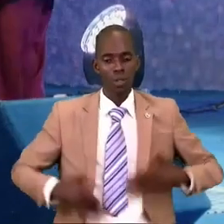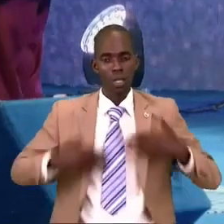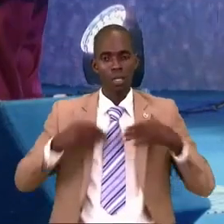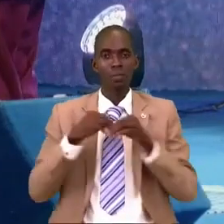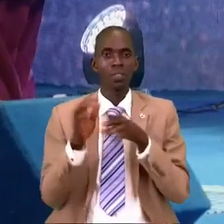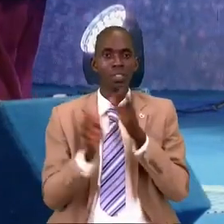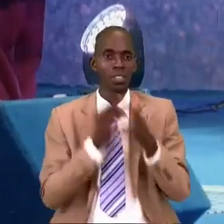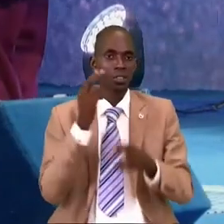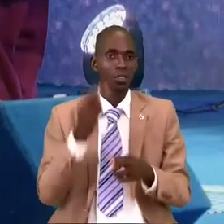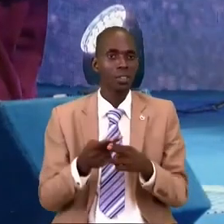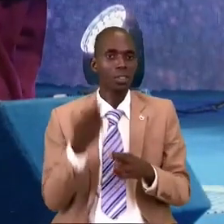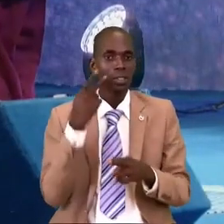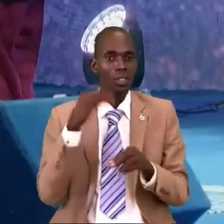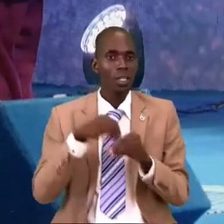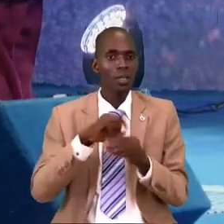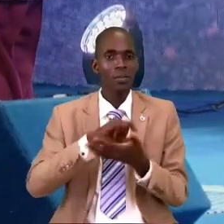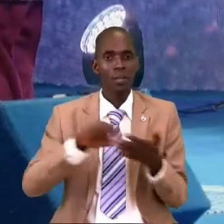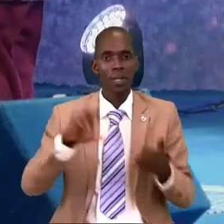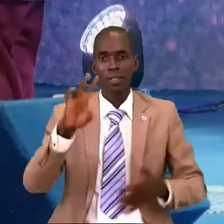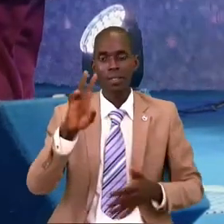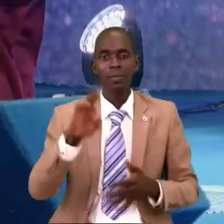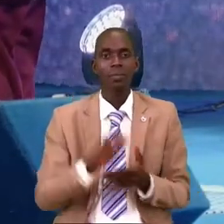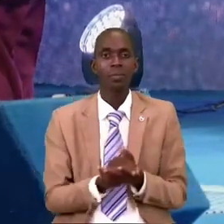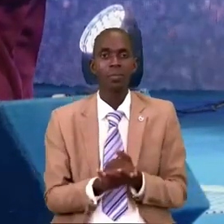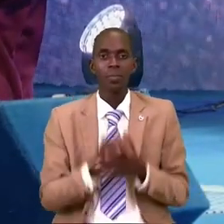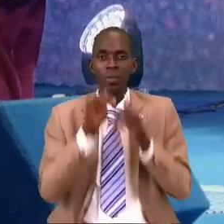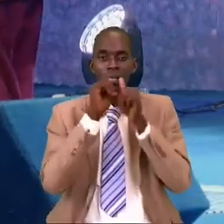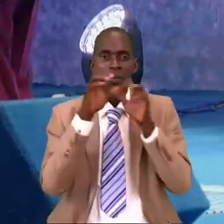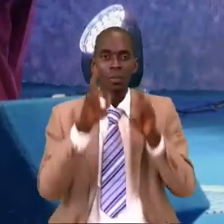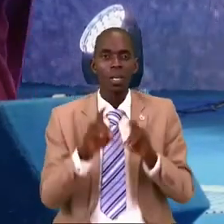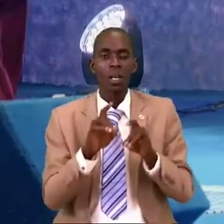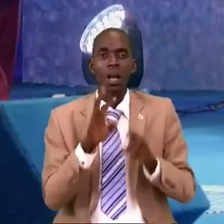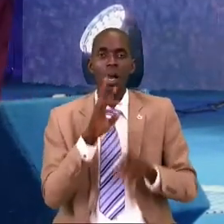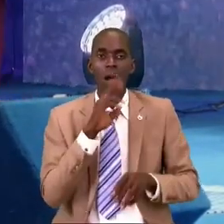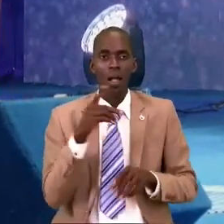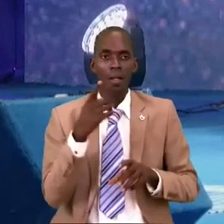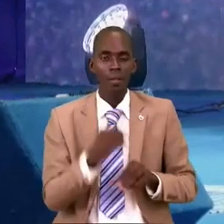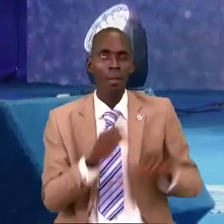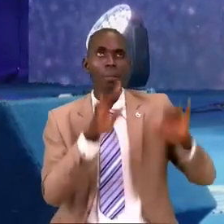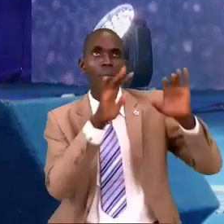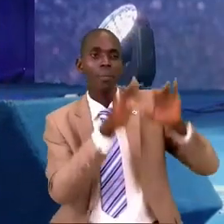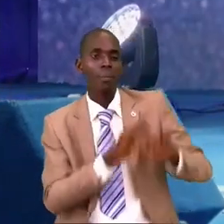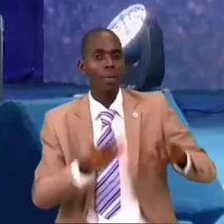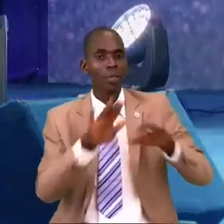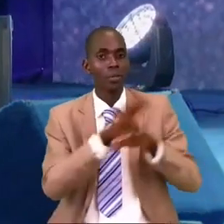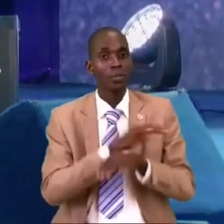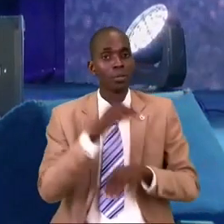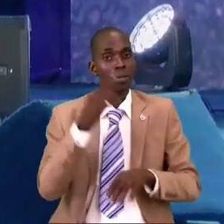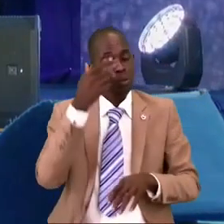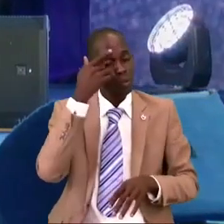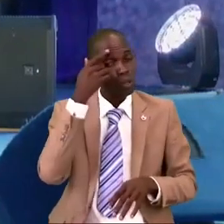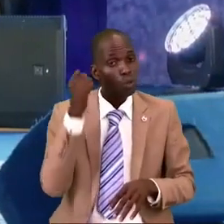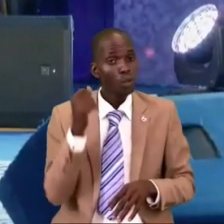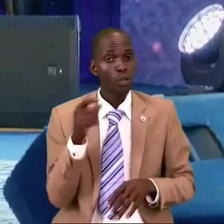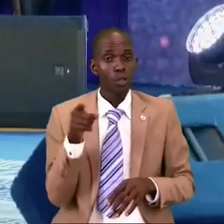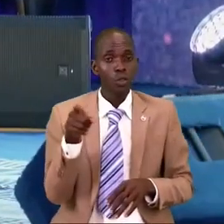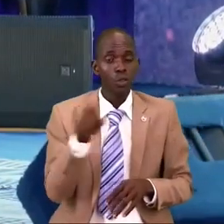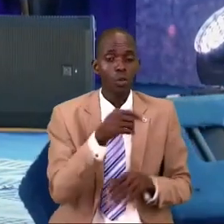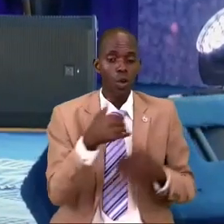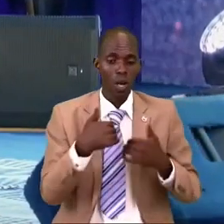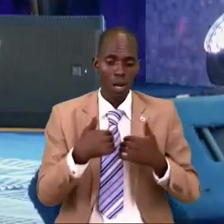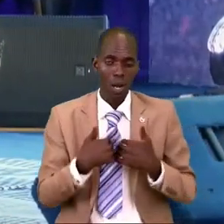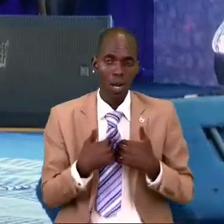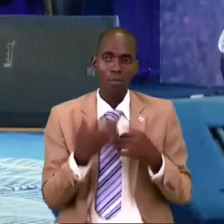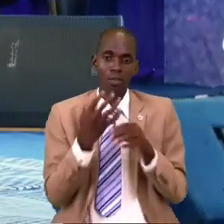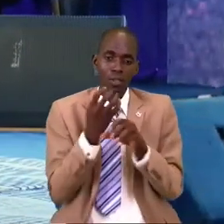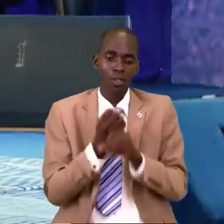you have received of the mercy of God. And you say, the mercy of God that forgave me, is the mercy of God that set me